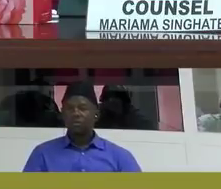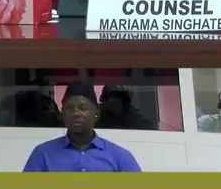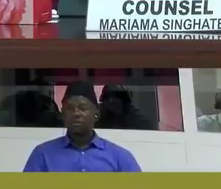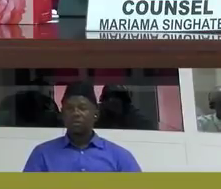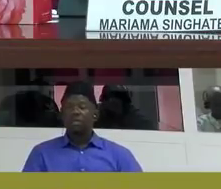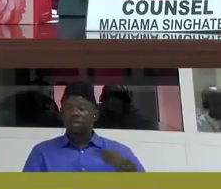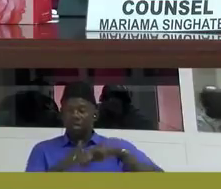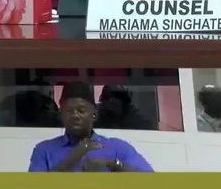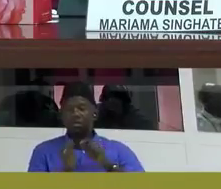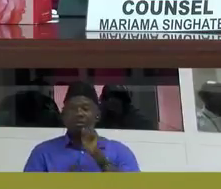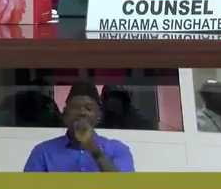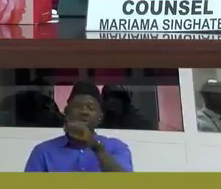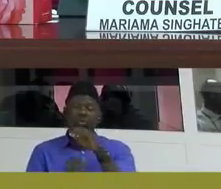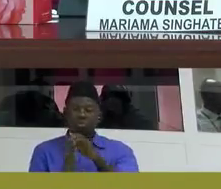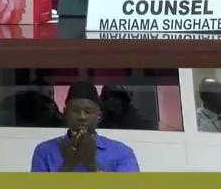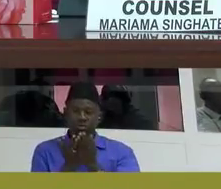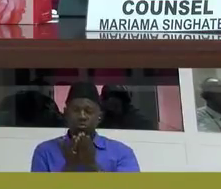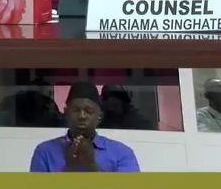You captured,